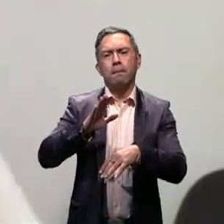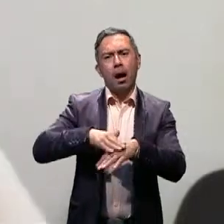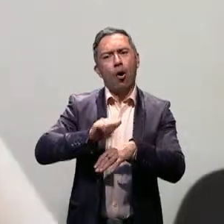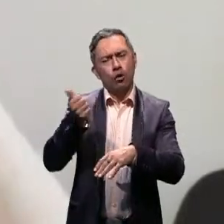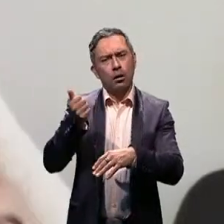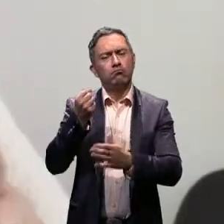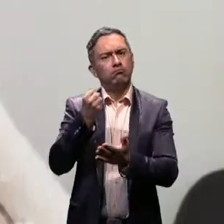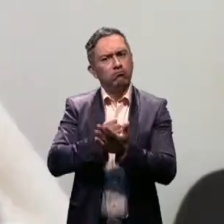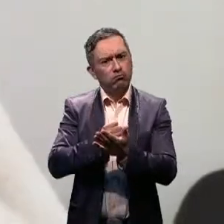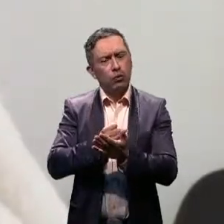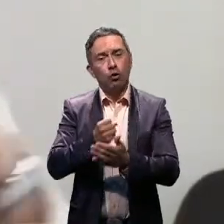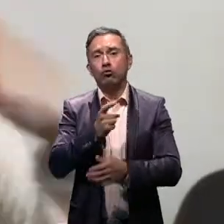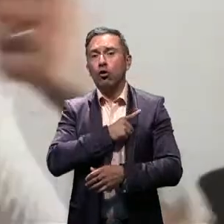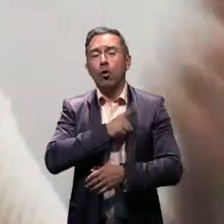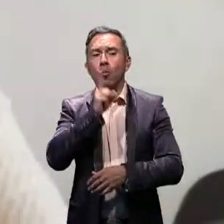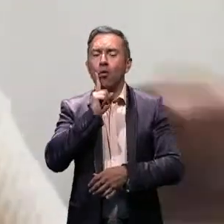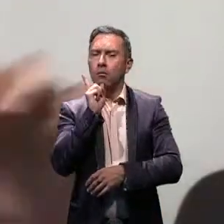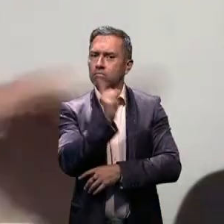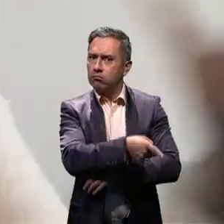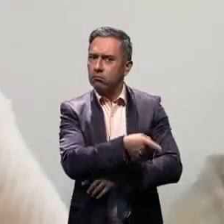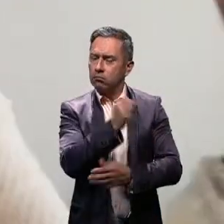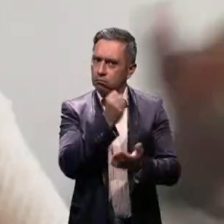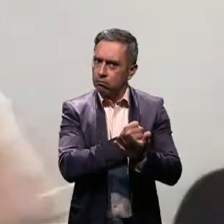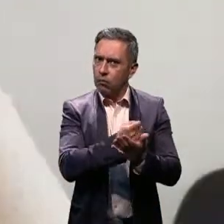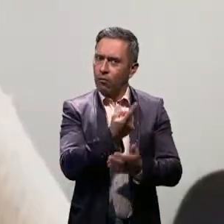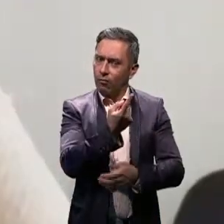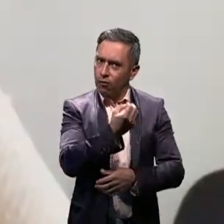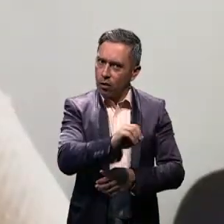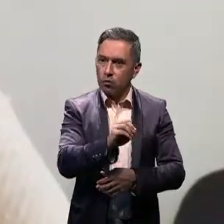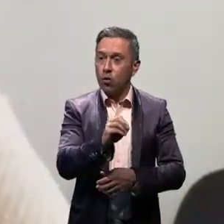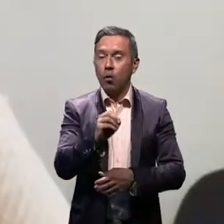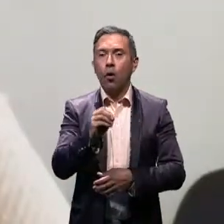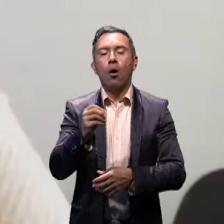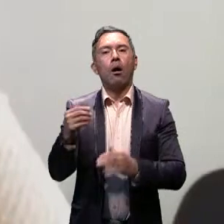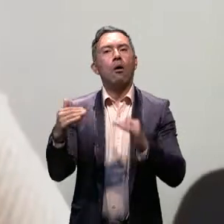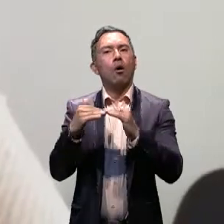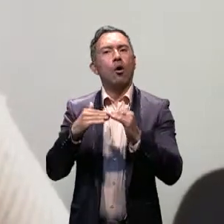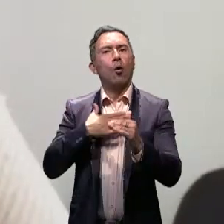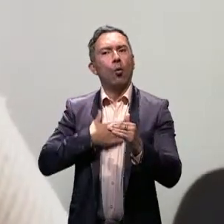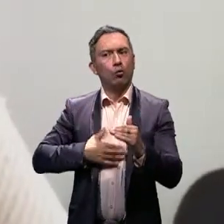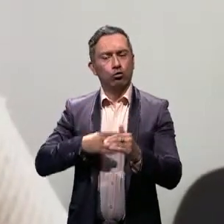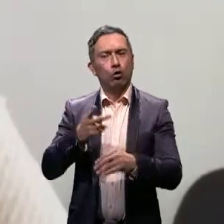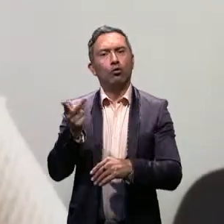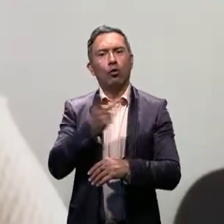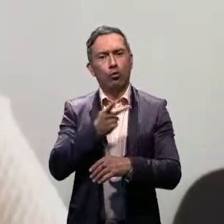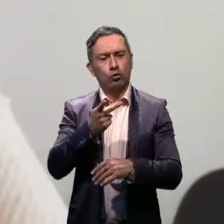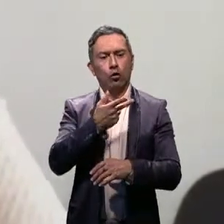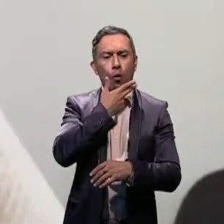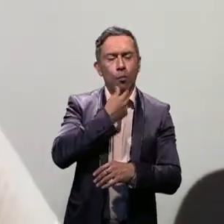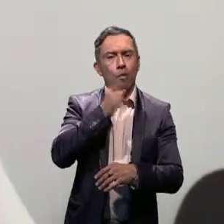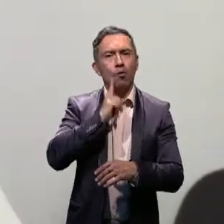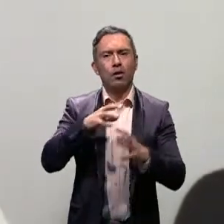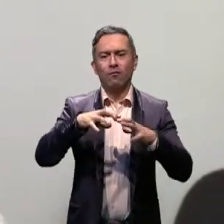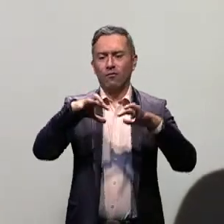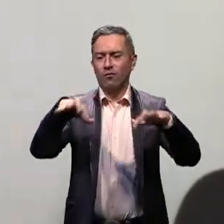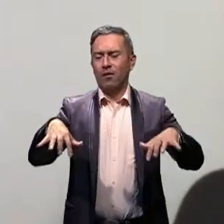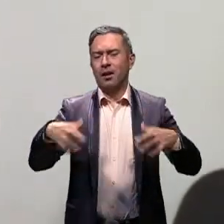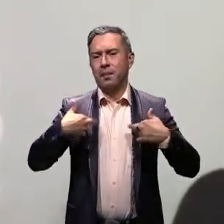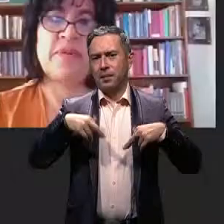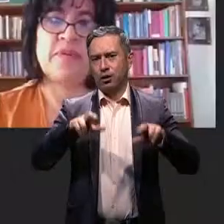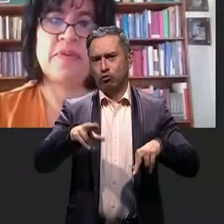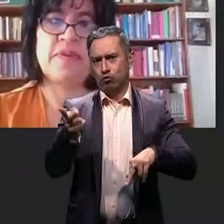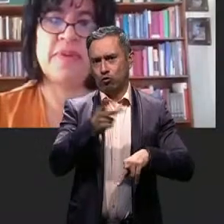don't just look at women and this, but we also have to be even to both areas of